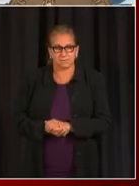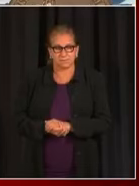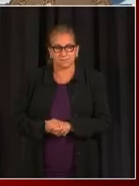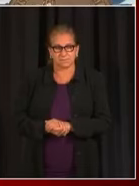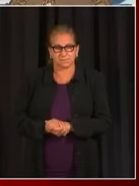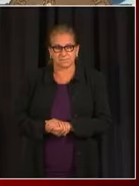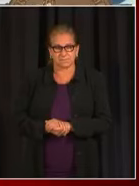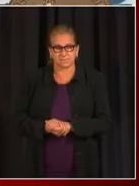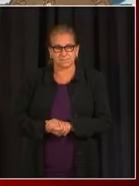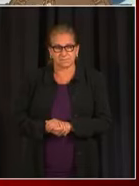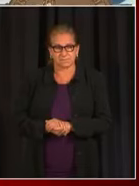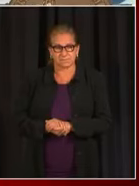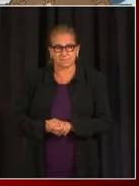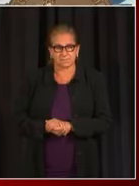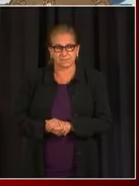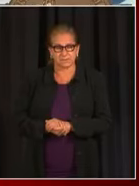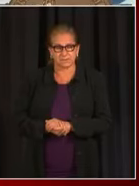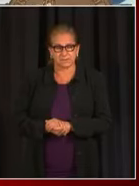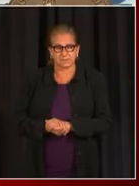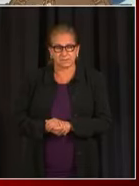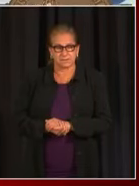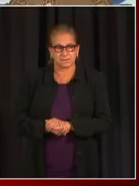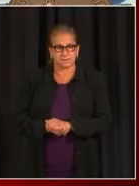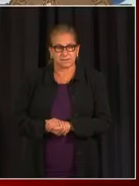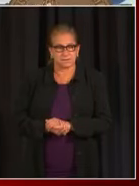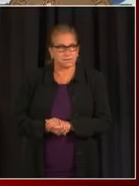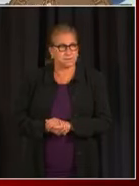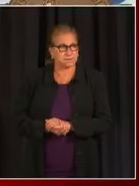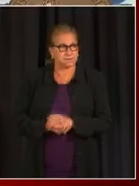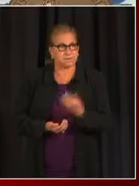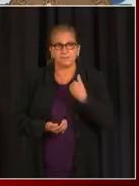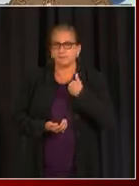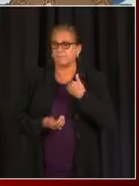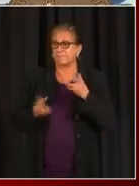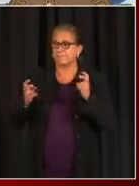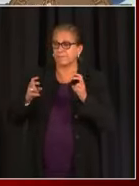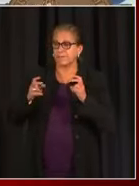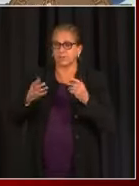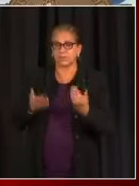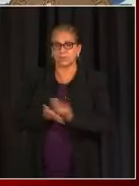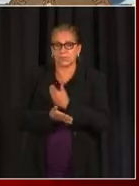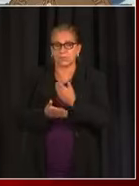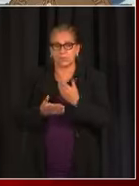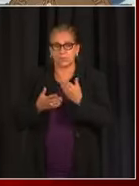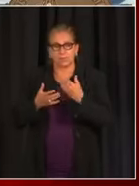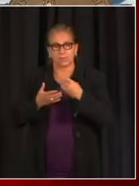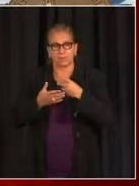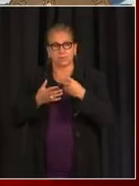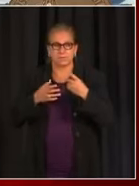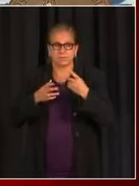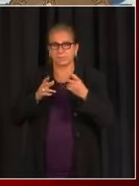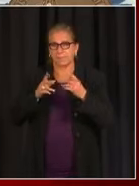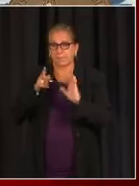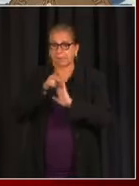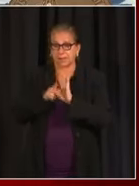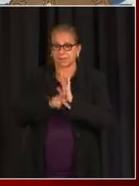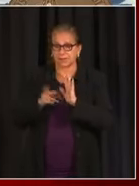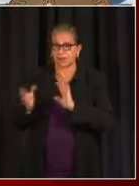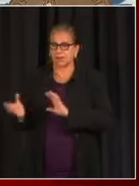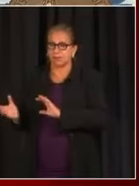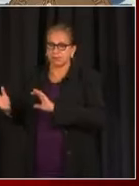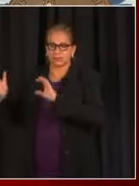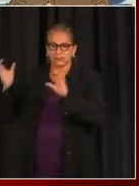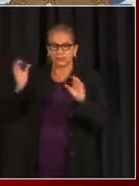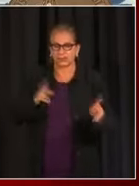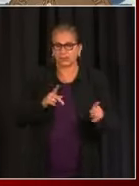already implementing our return to work program. So we don't think vaccination is required to